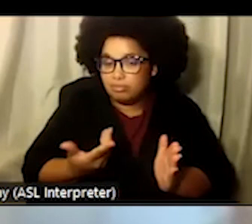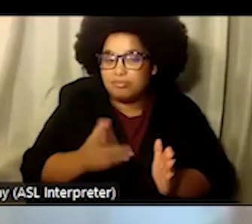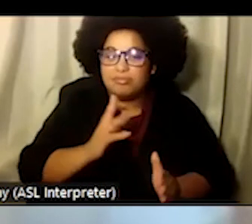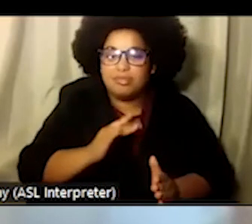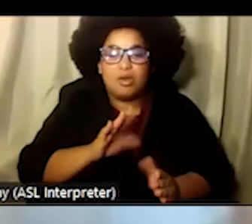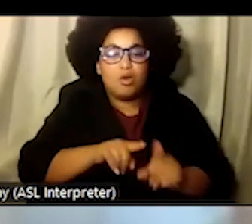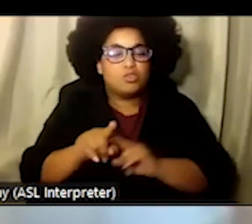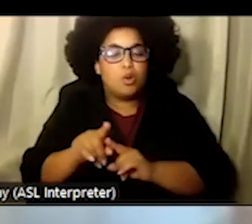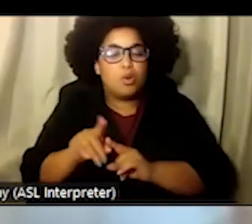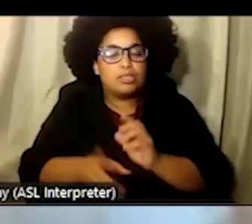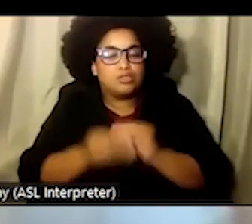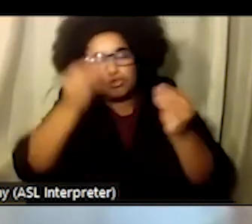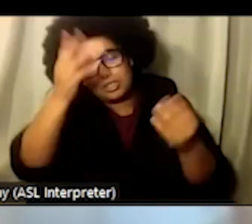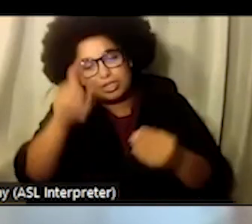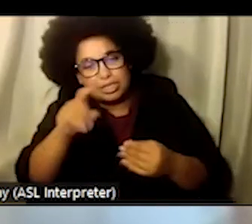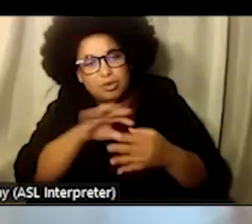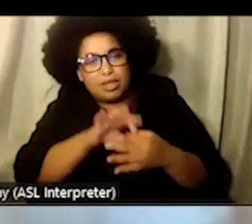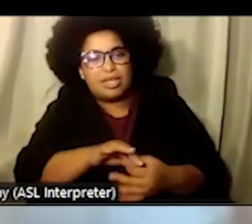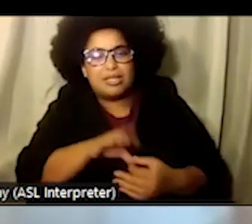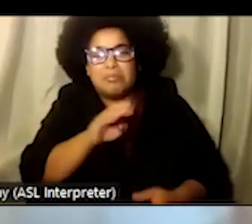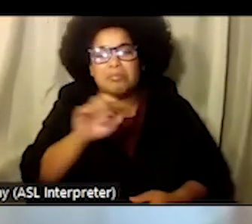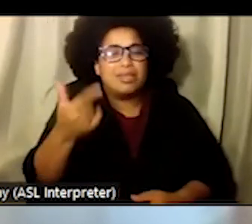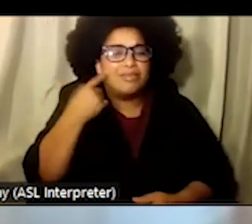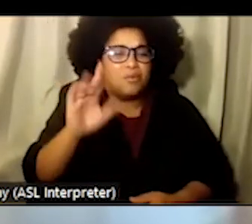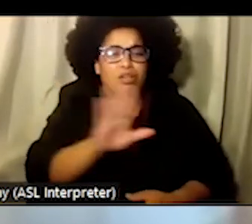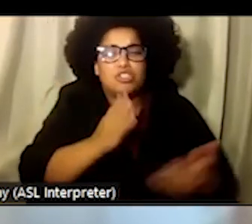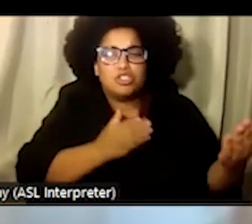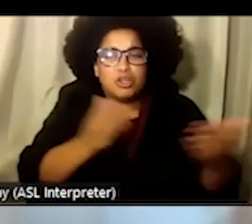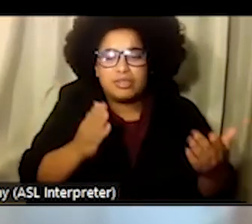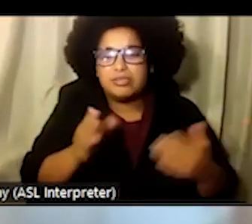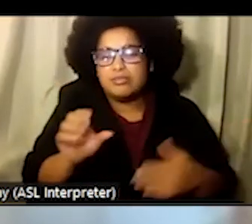they will need on things like billing for services